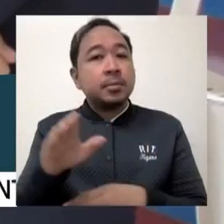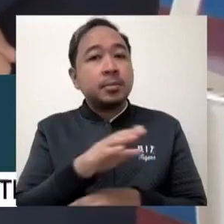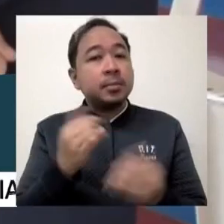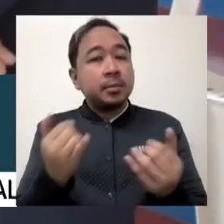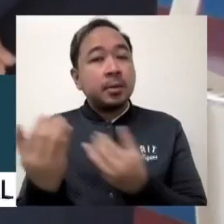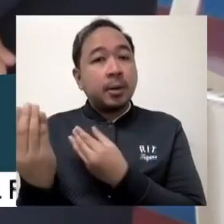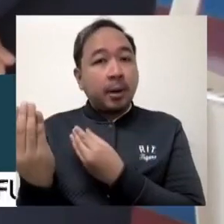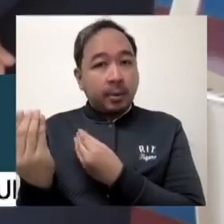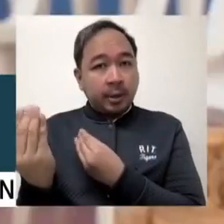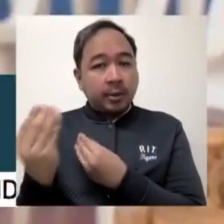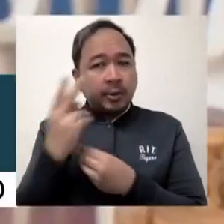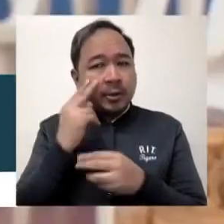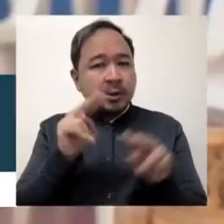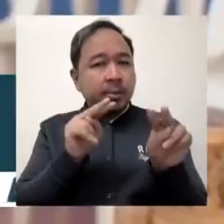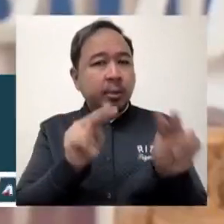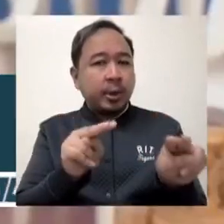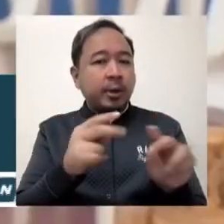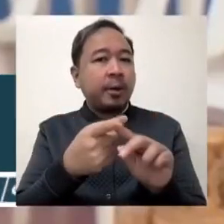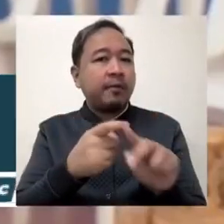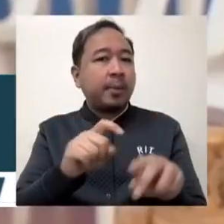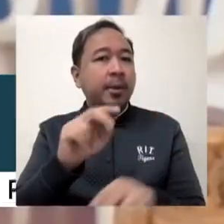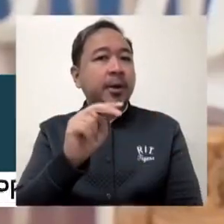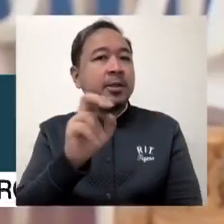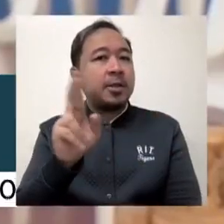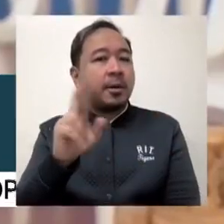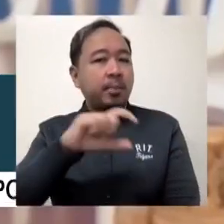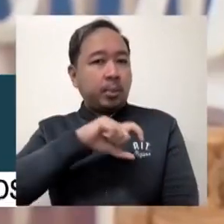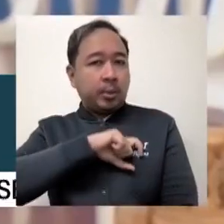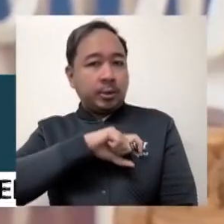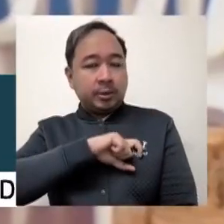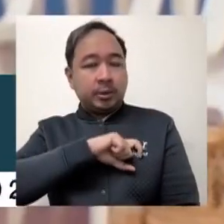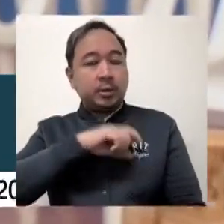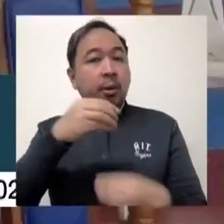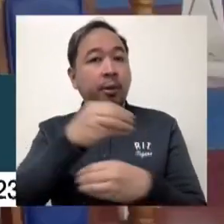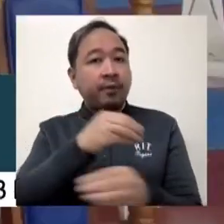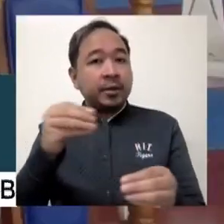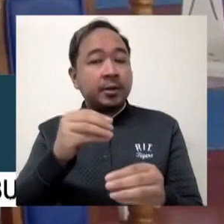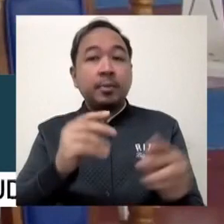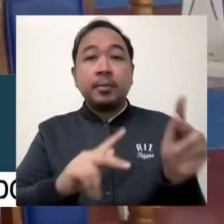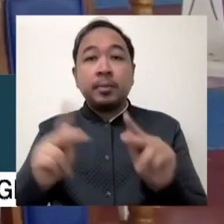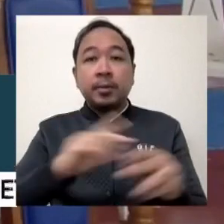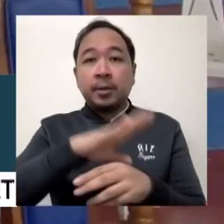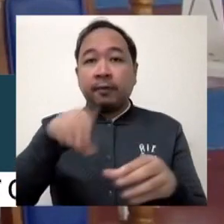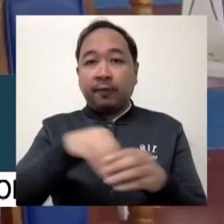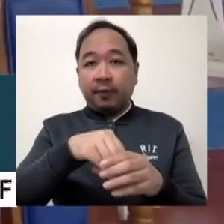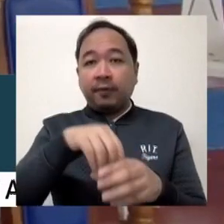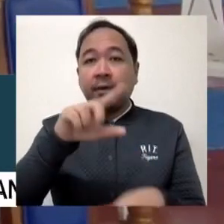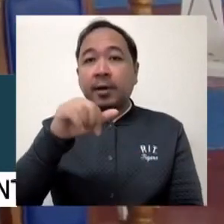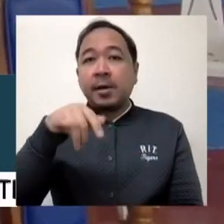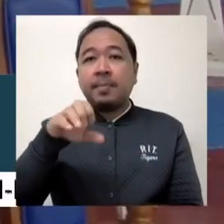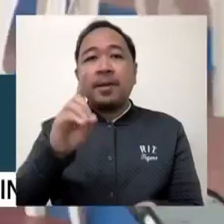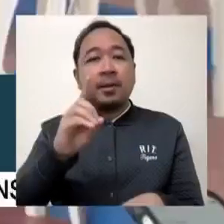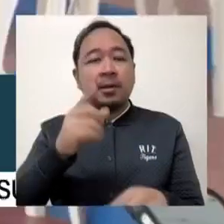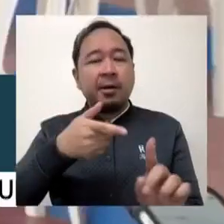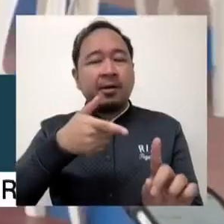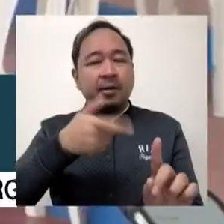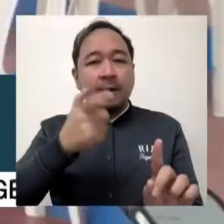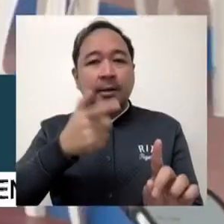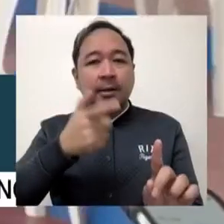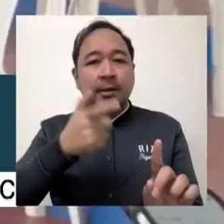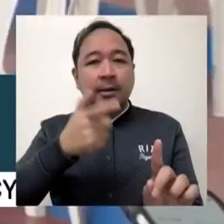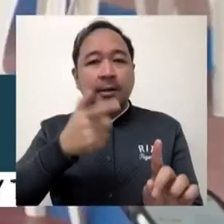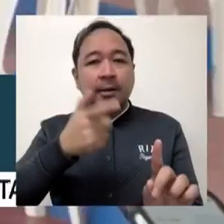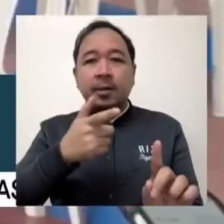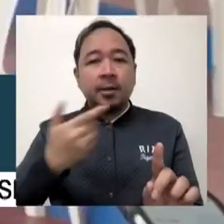and monitoring of the National Capital Region Police Office, the personalities involved in the Percy Lapid killing are not yet missing. In an interview